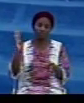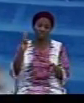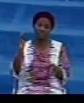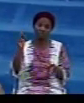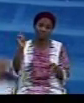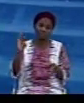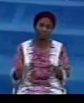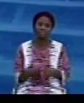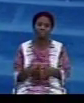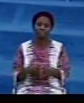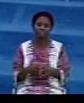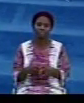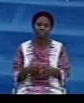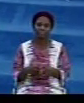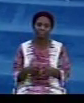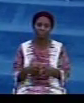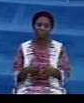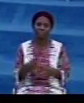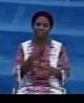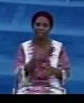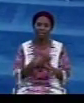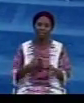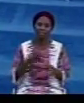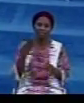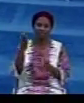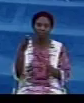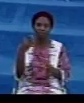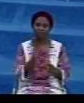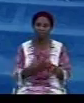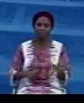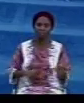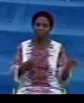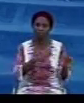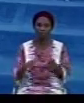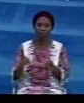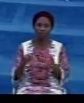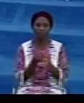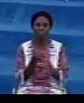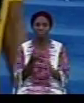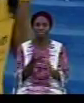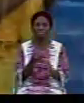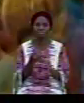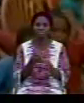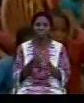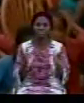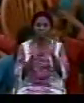to the last day, and the Lord did it. I thank God, and that same day, the Lord saved me. Praise the Lord.